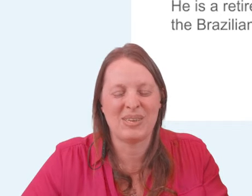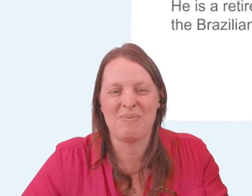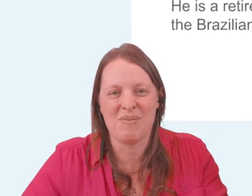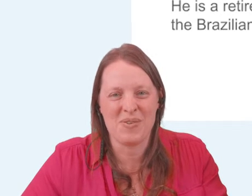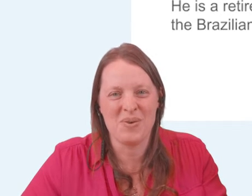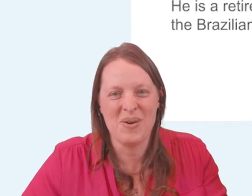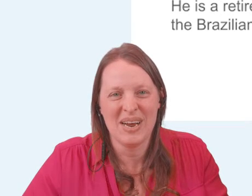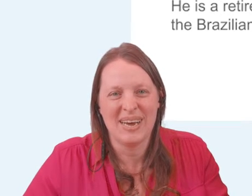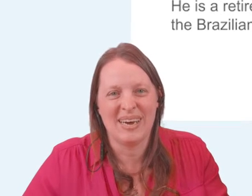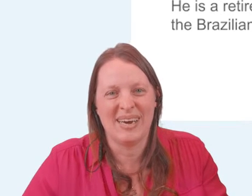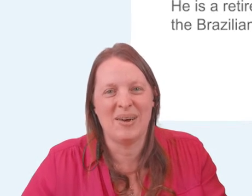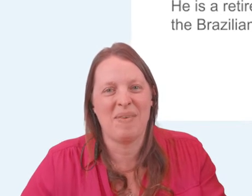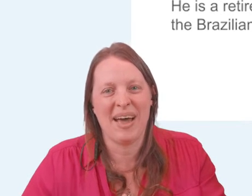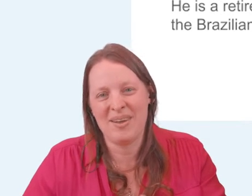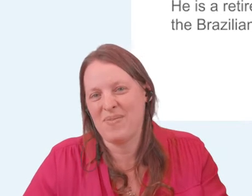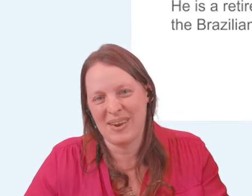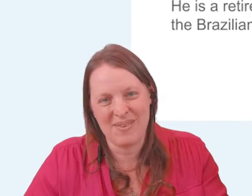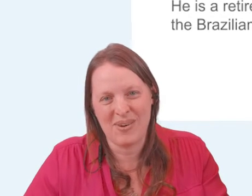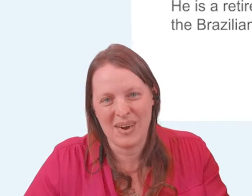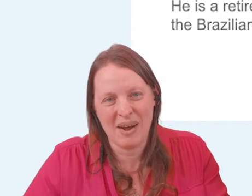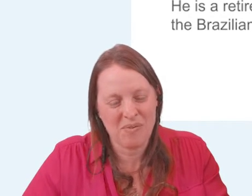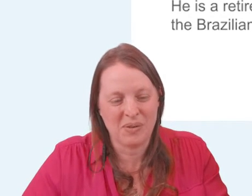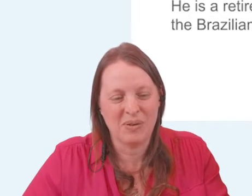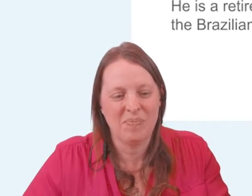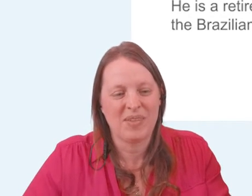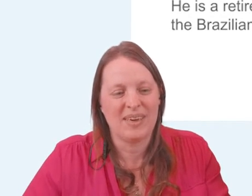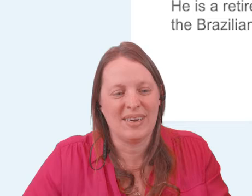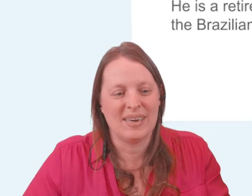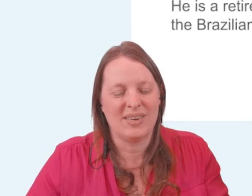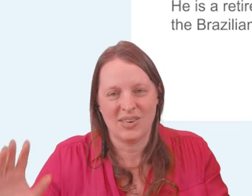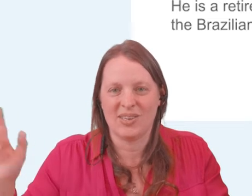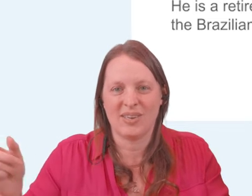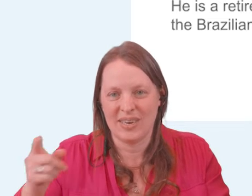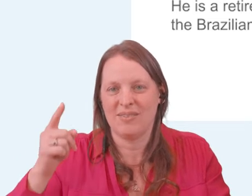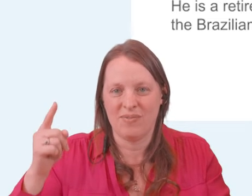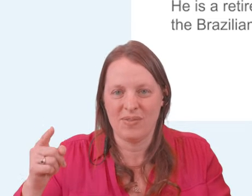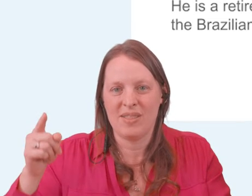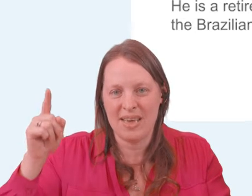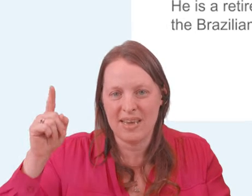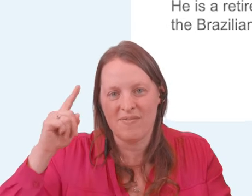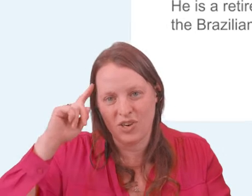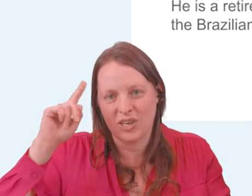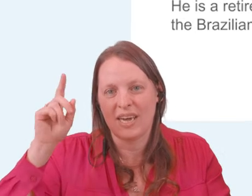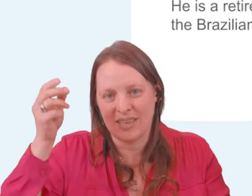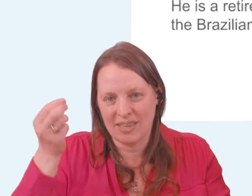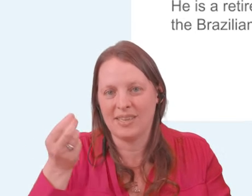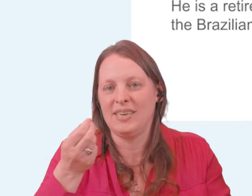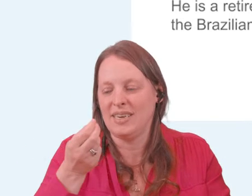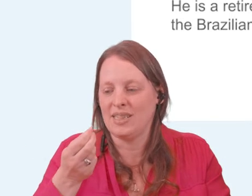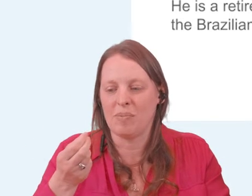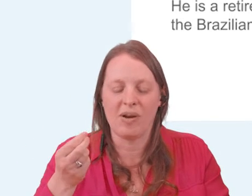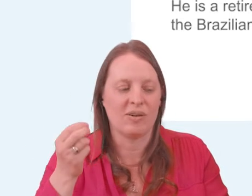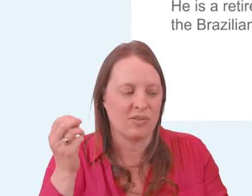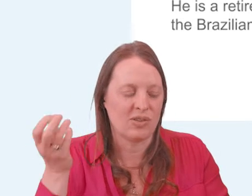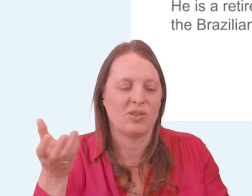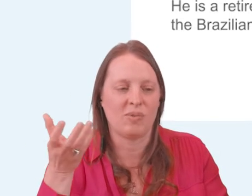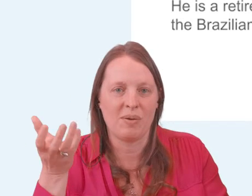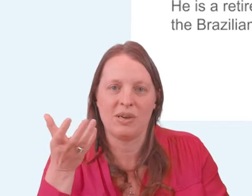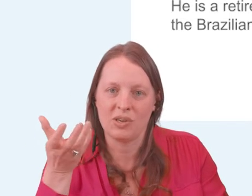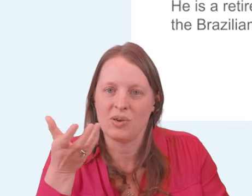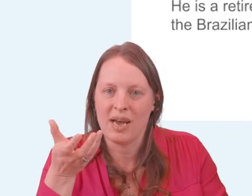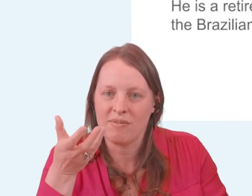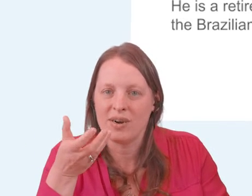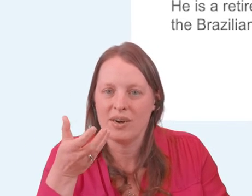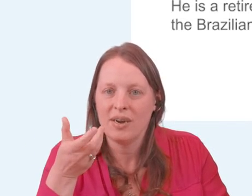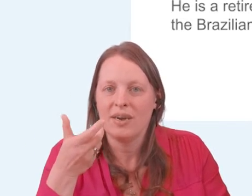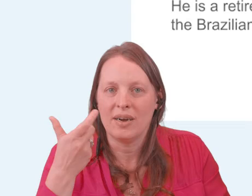you want some review. I find it very helpful to just kind of think and visualize and see the particles. This is why